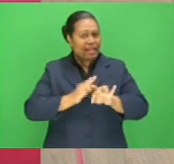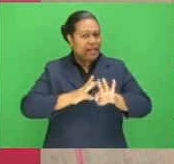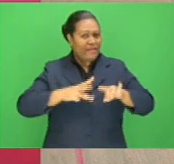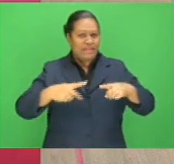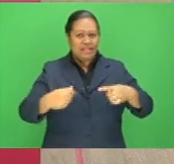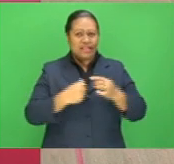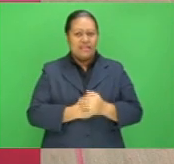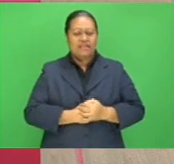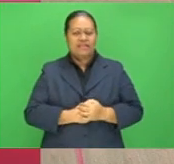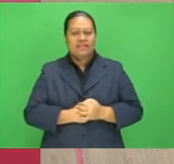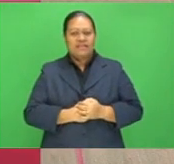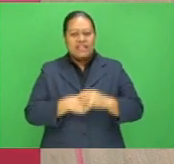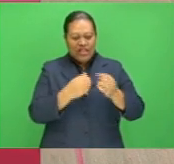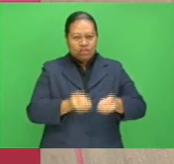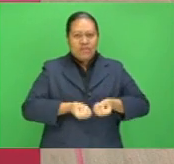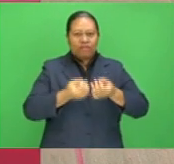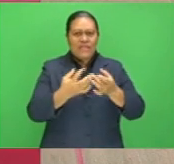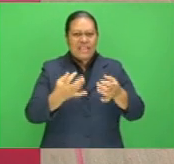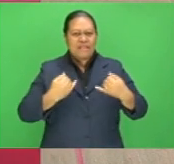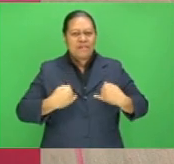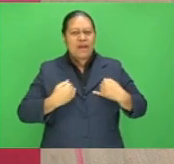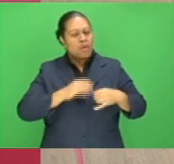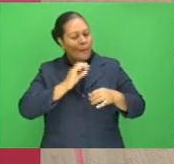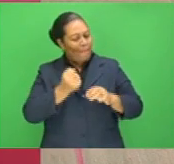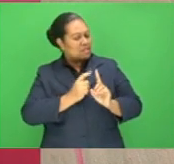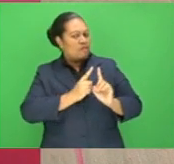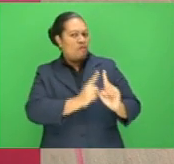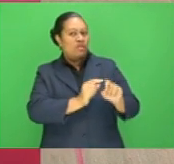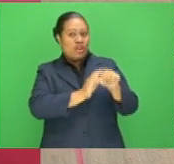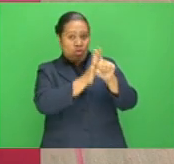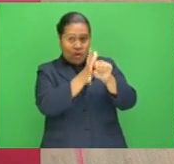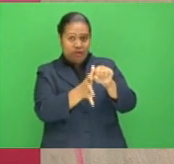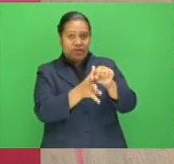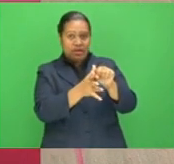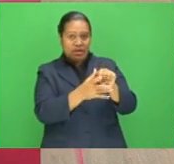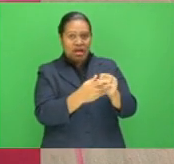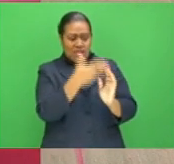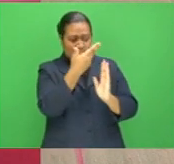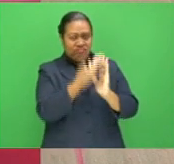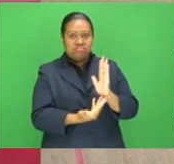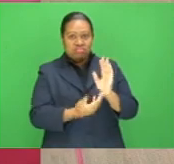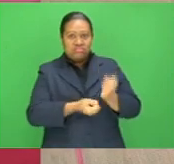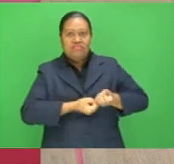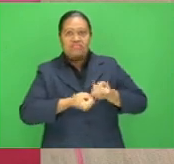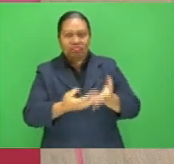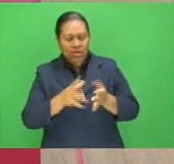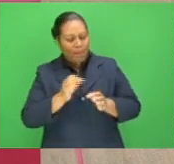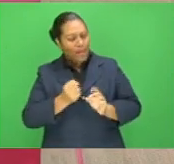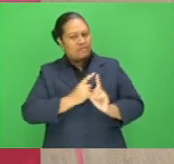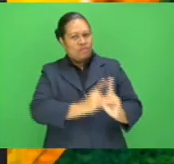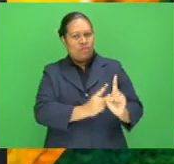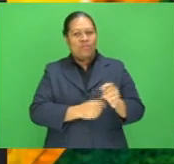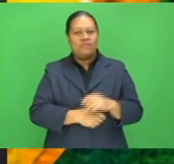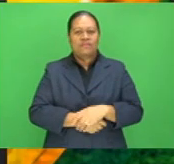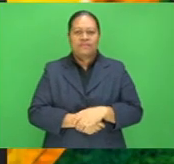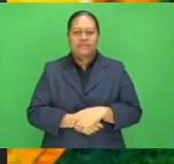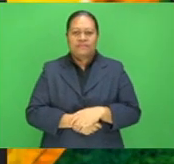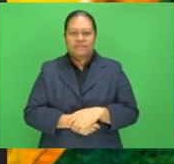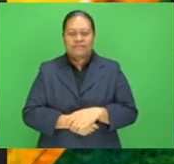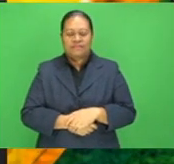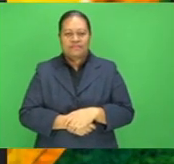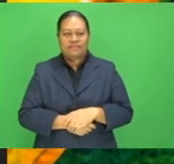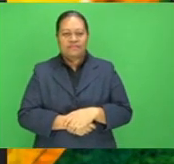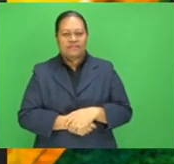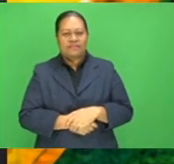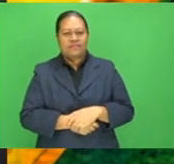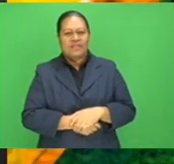ground level to ensure we're following all the COVID-19 guidelines that we set out in our application. Real